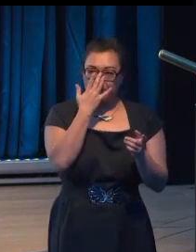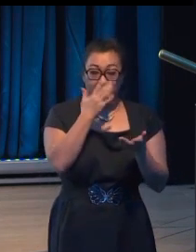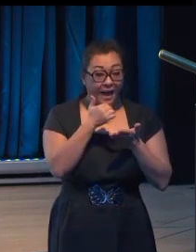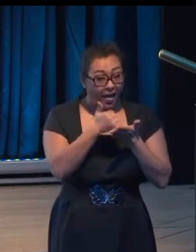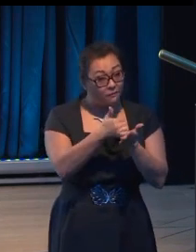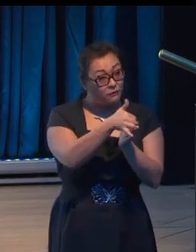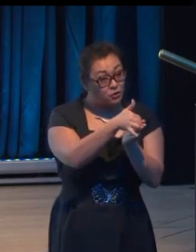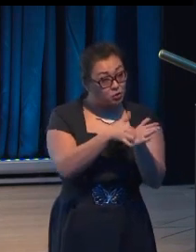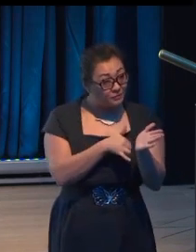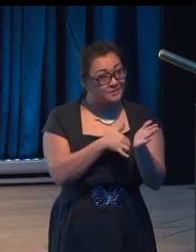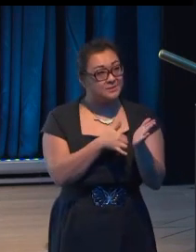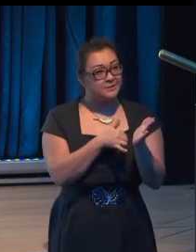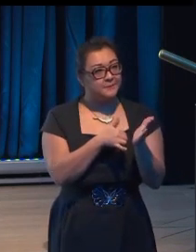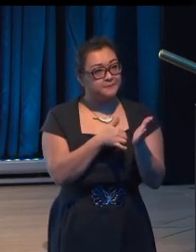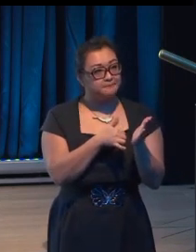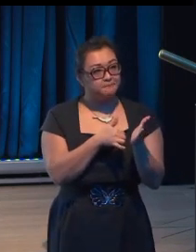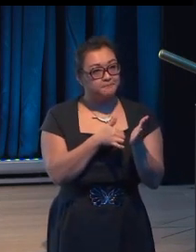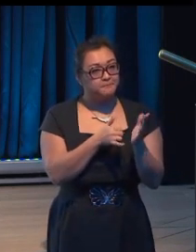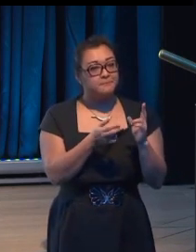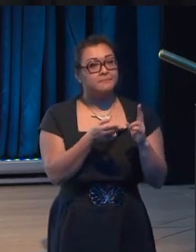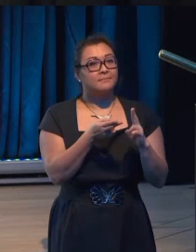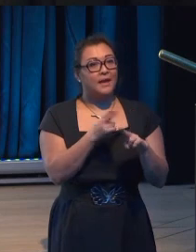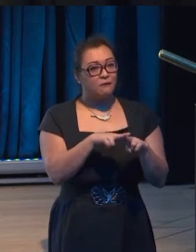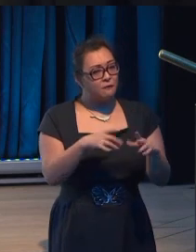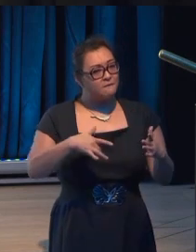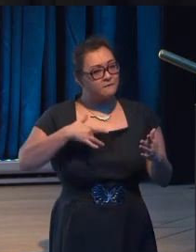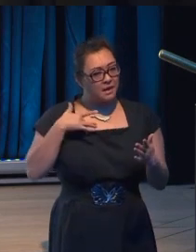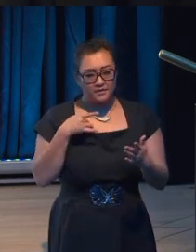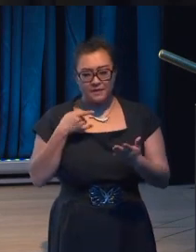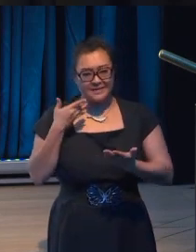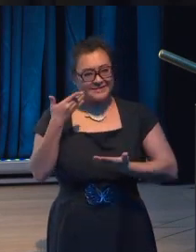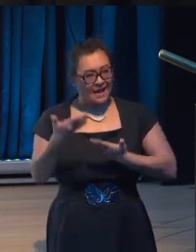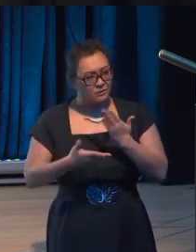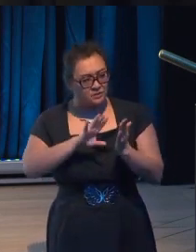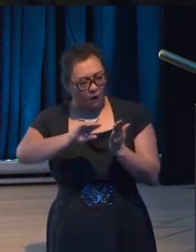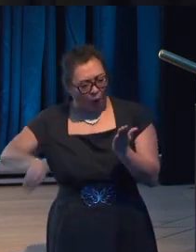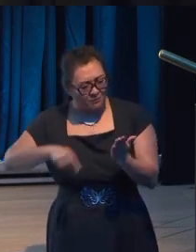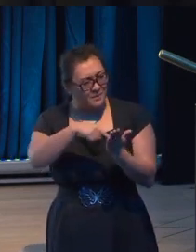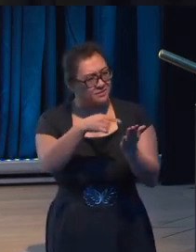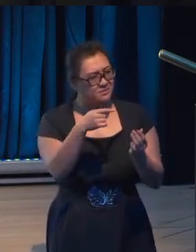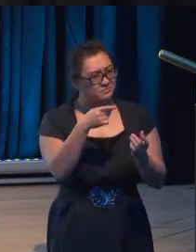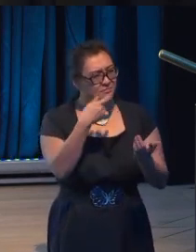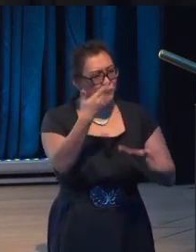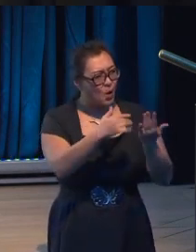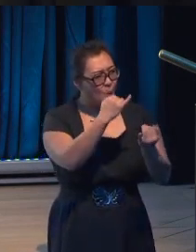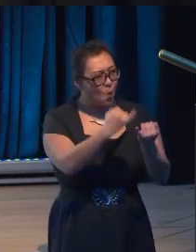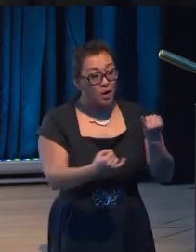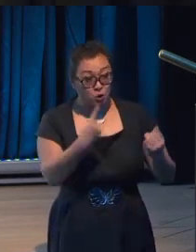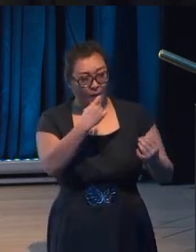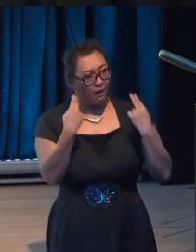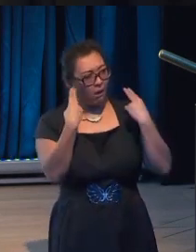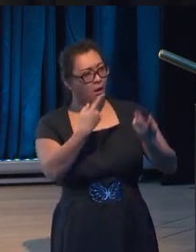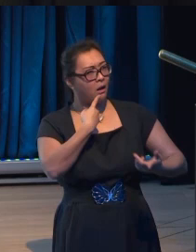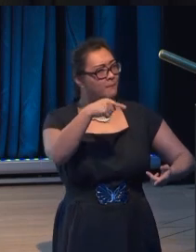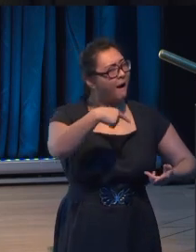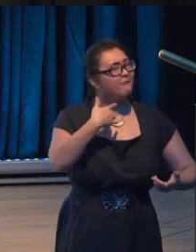will suffer from the removal of a scene or a character or a quest. But otherwise, be gracious in letting your darlings fly into the wind when needed. If you can do